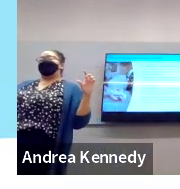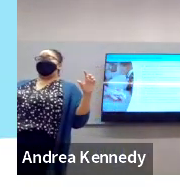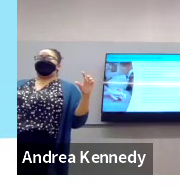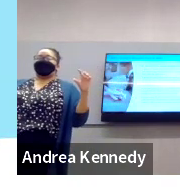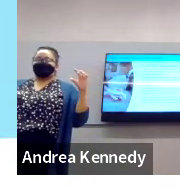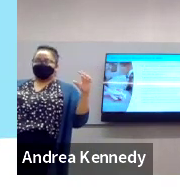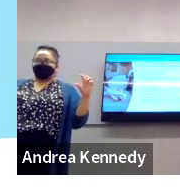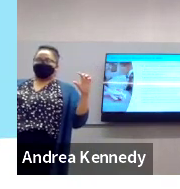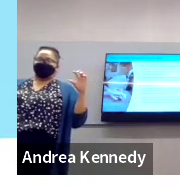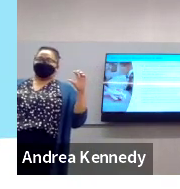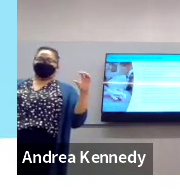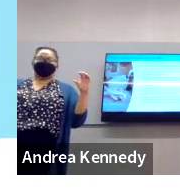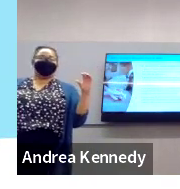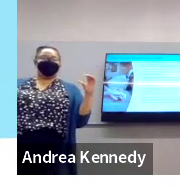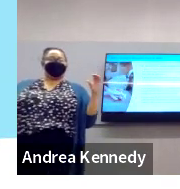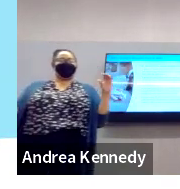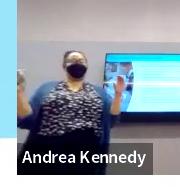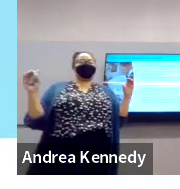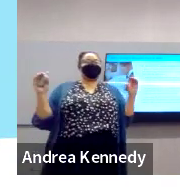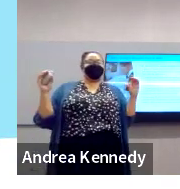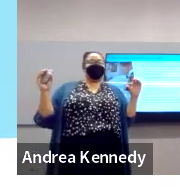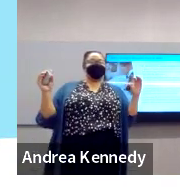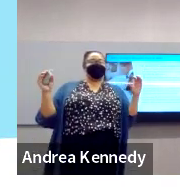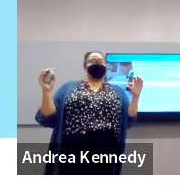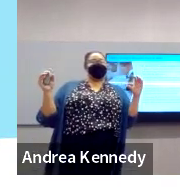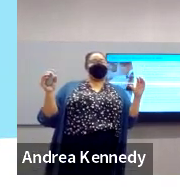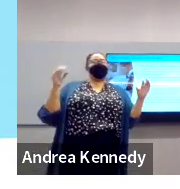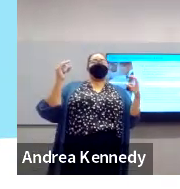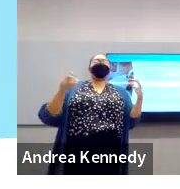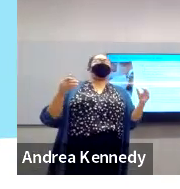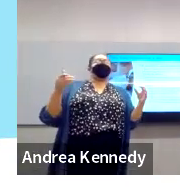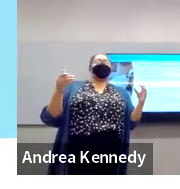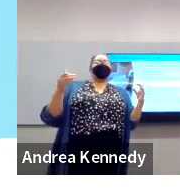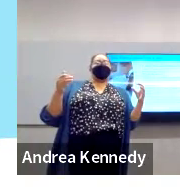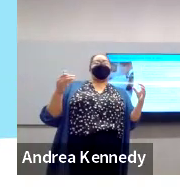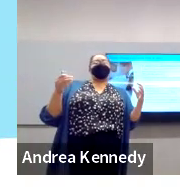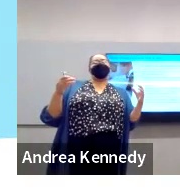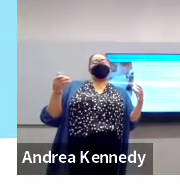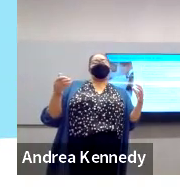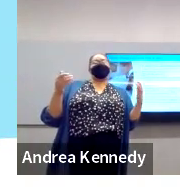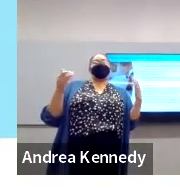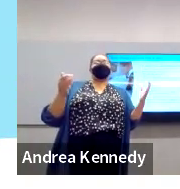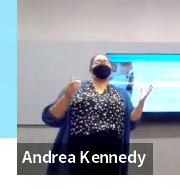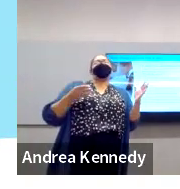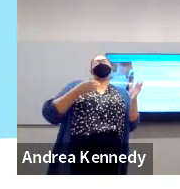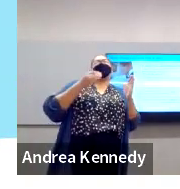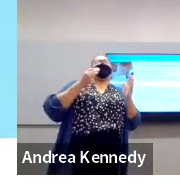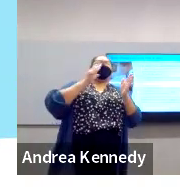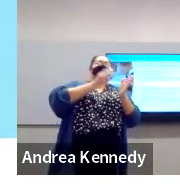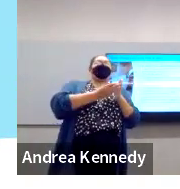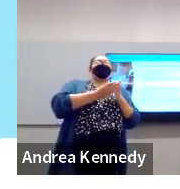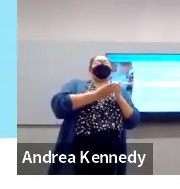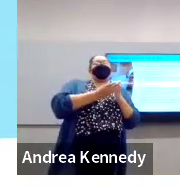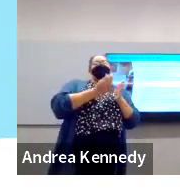separately from the allowed yearly rent increase amount, they just have to follow what sort of we were saying earlier, where